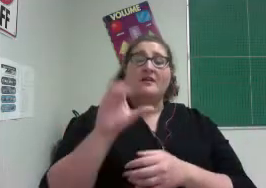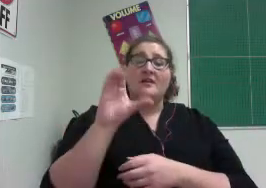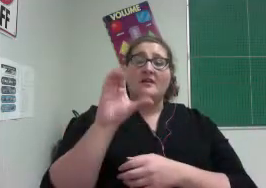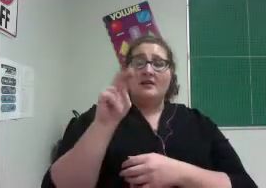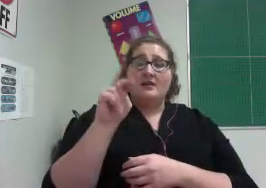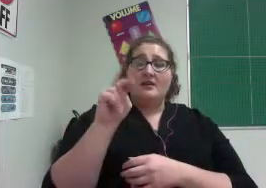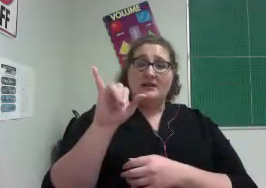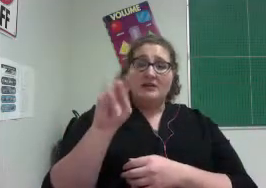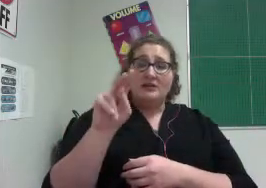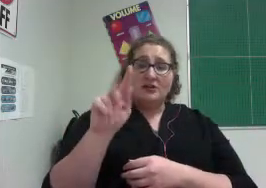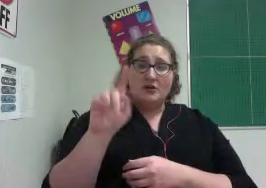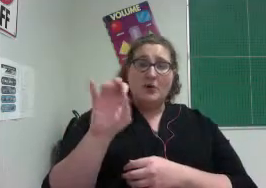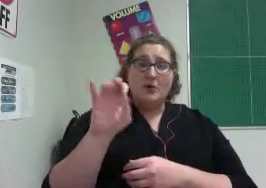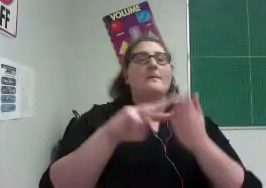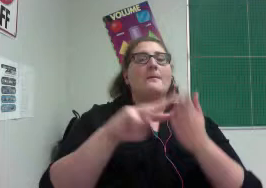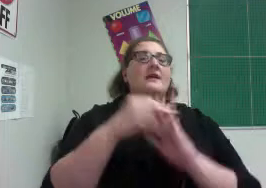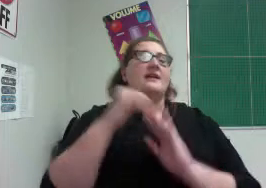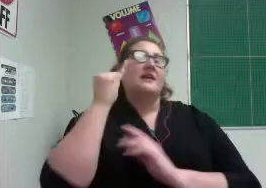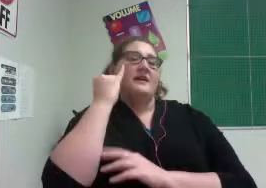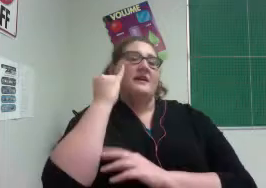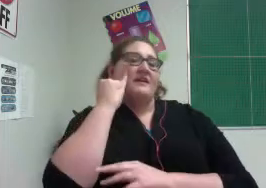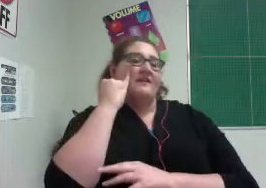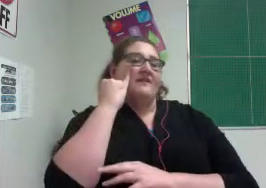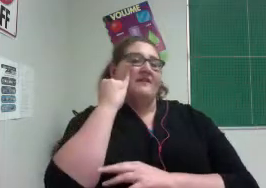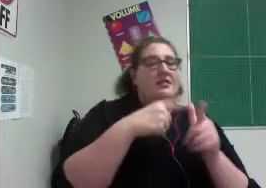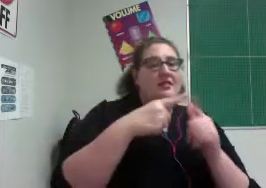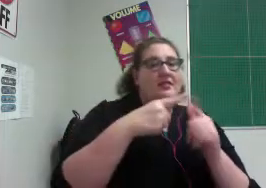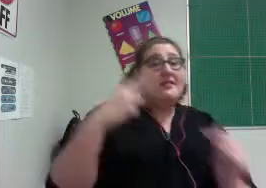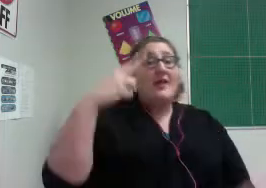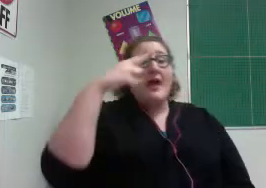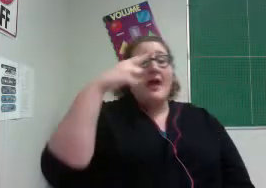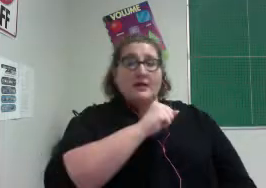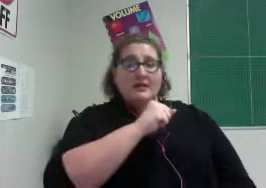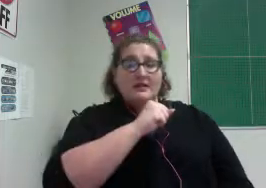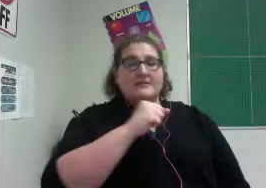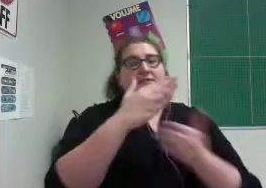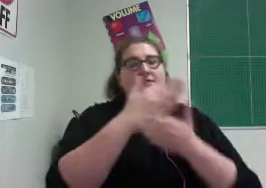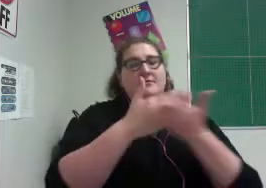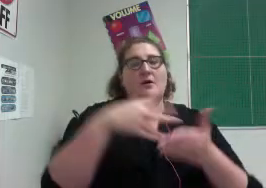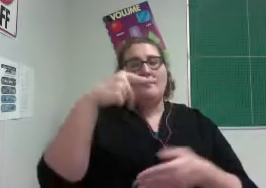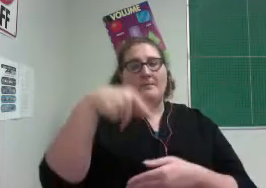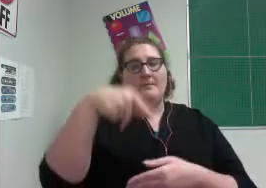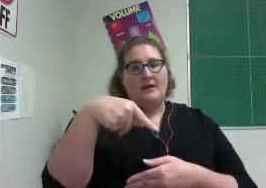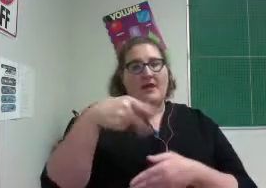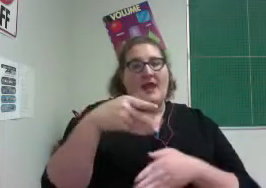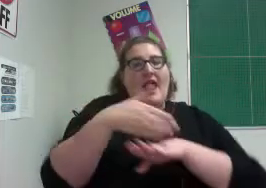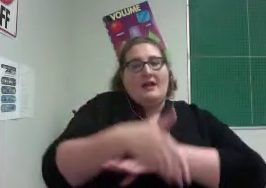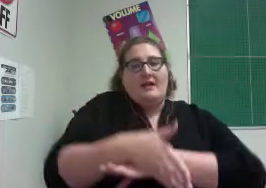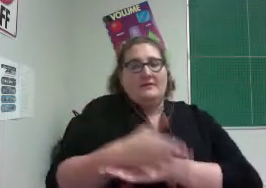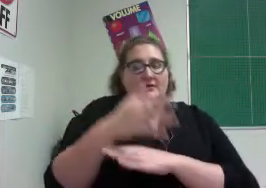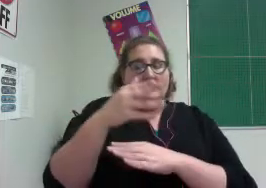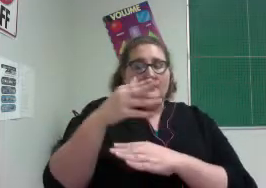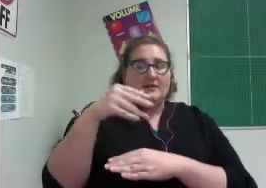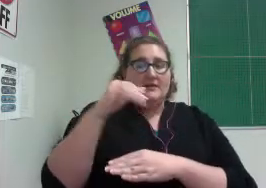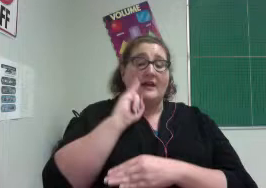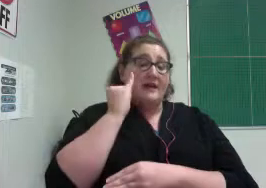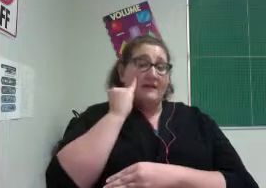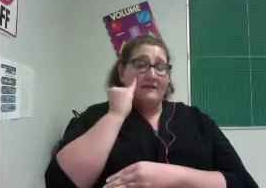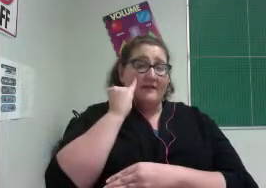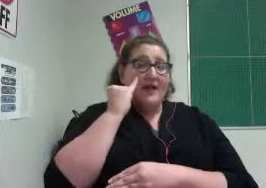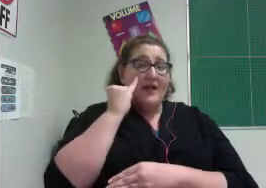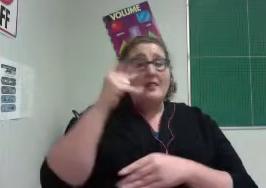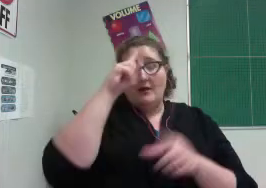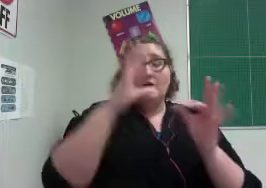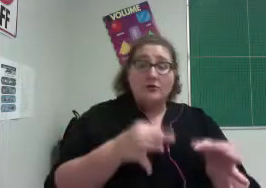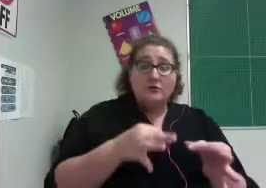A conditional is an if-then statement. The hypothesis is the part P following the if. The conclusion is the